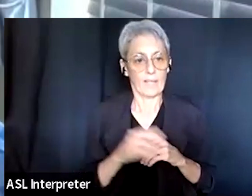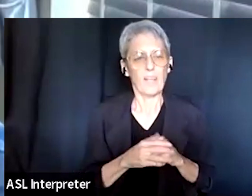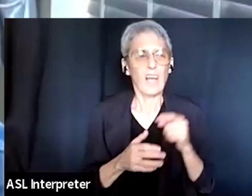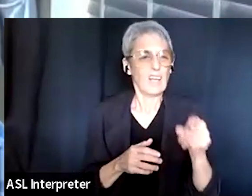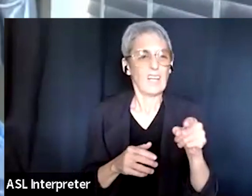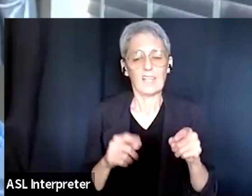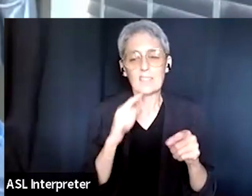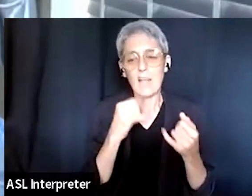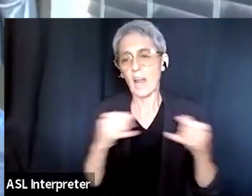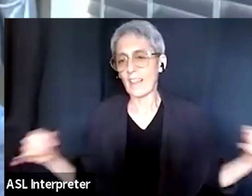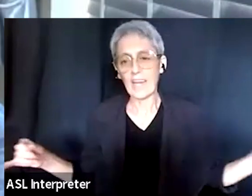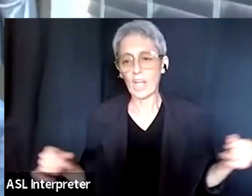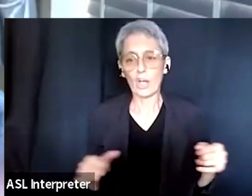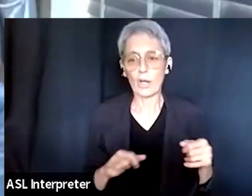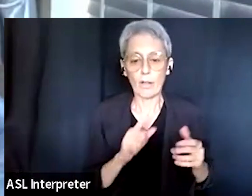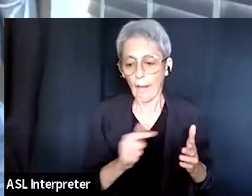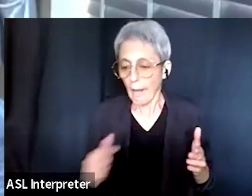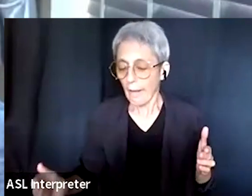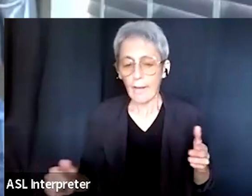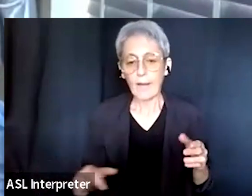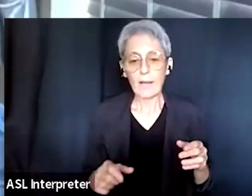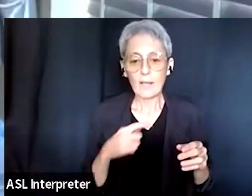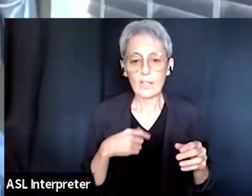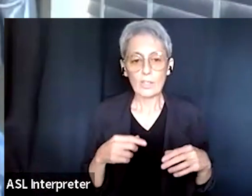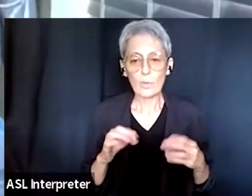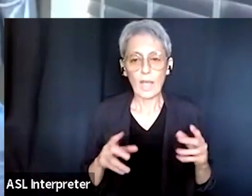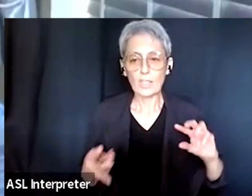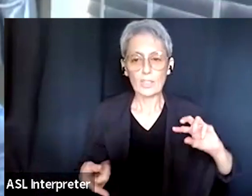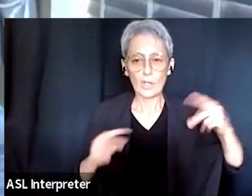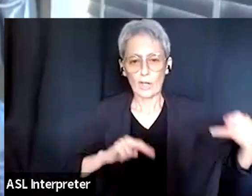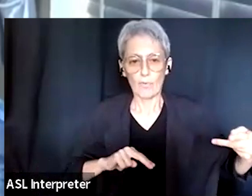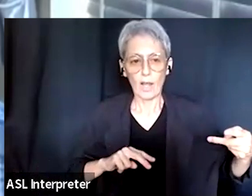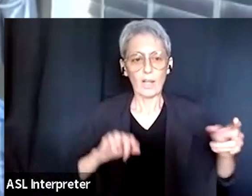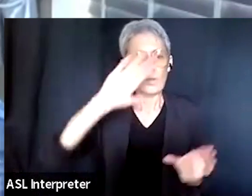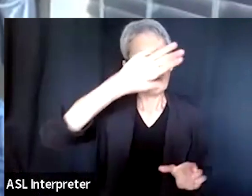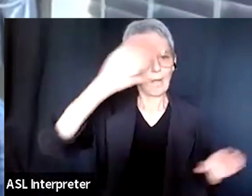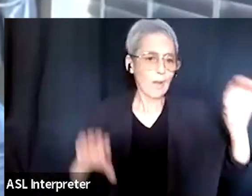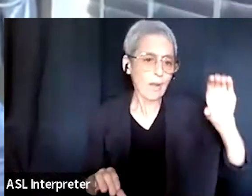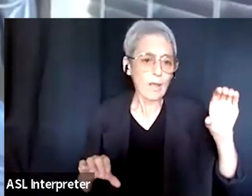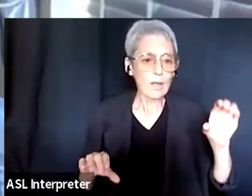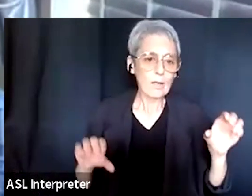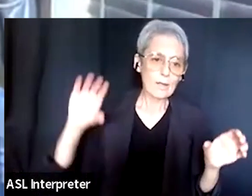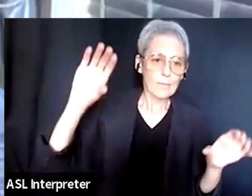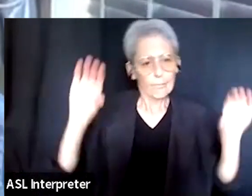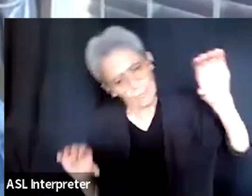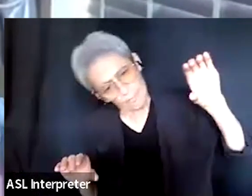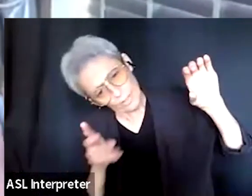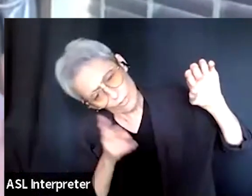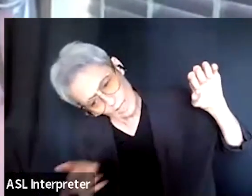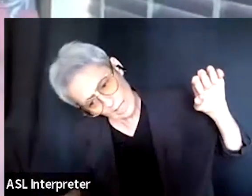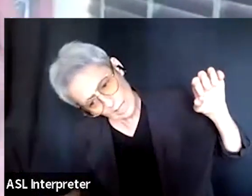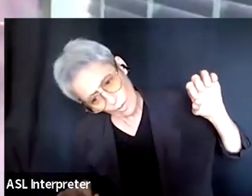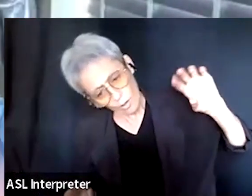linear type of thing. I think you could turn it around. You'd have to read the words sideways or upside down and so on. But I want to